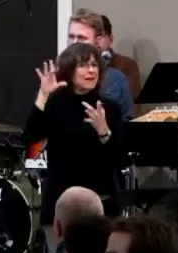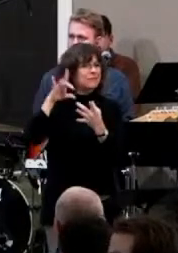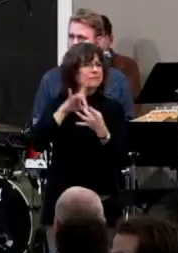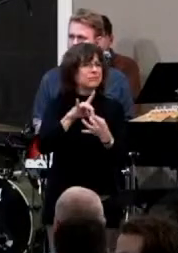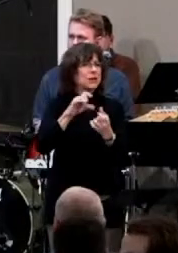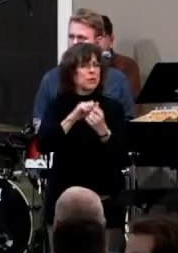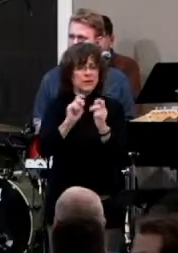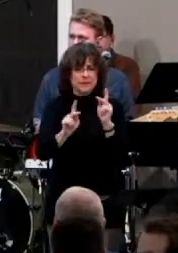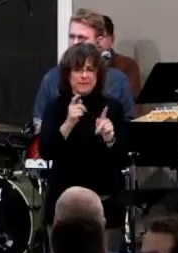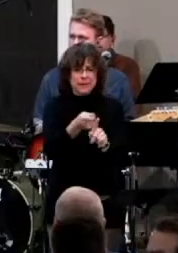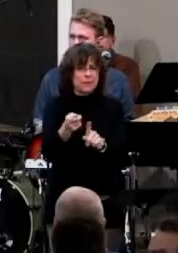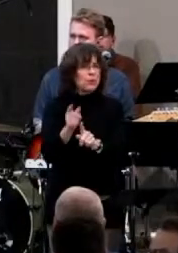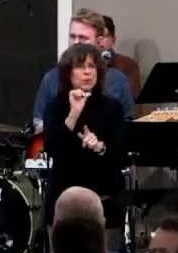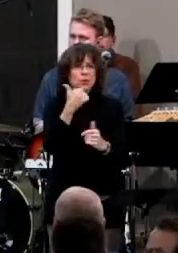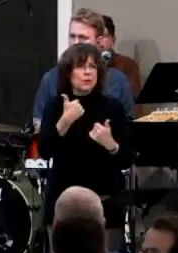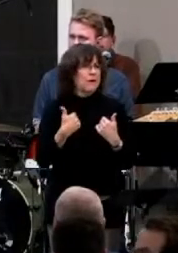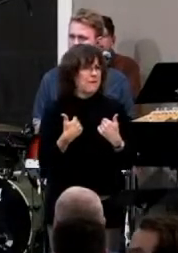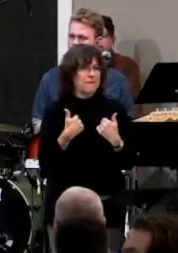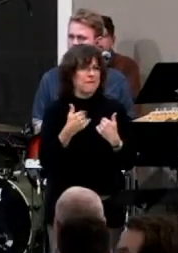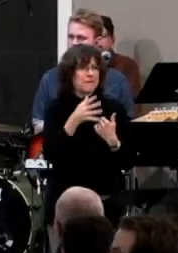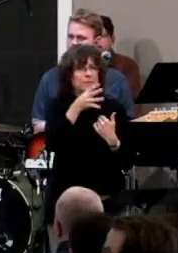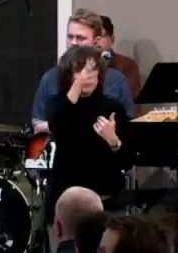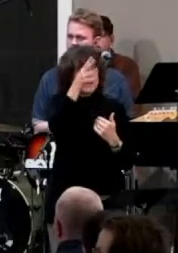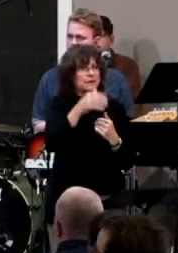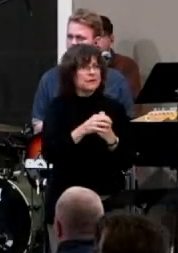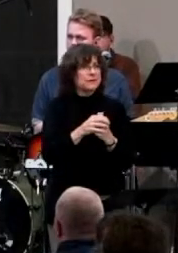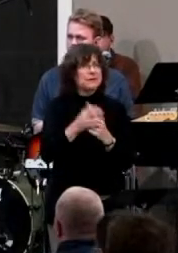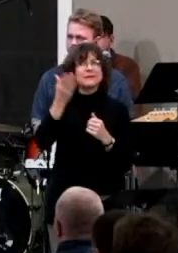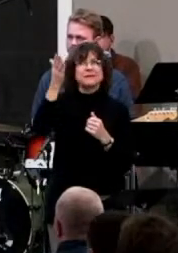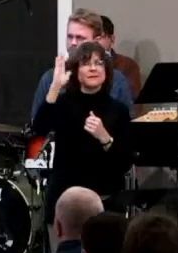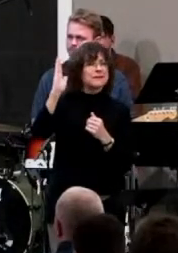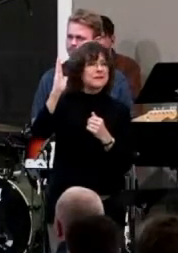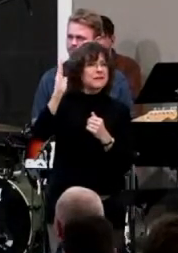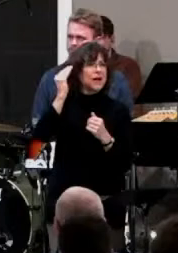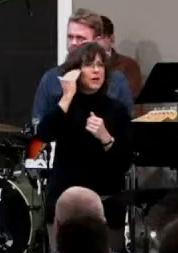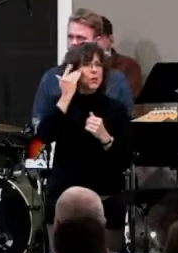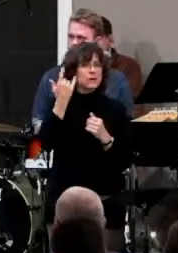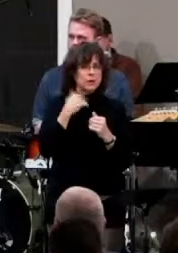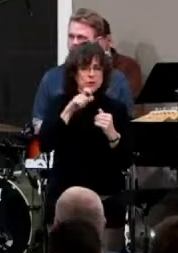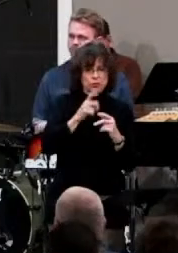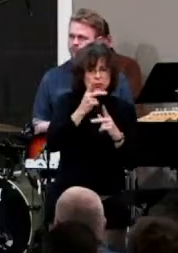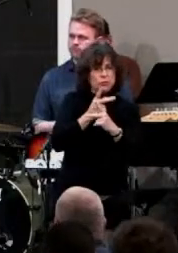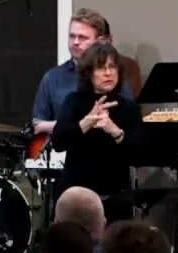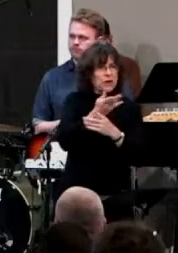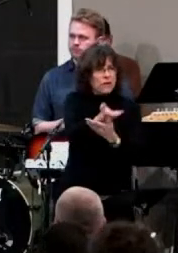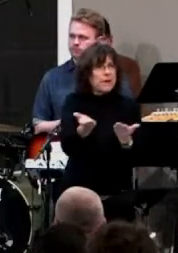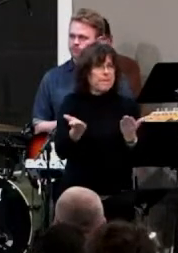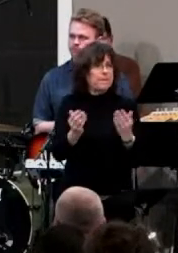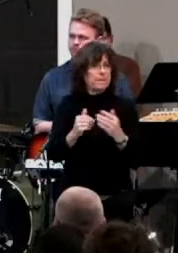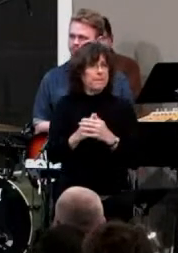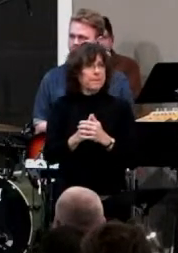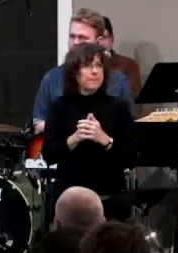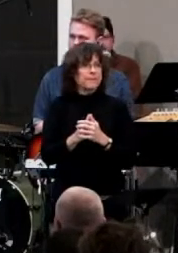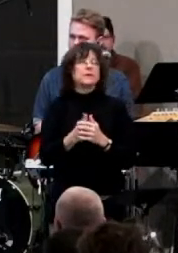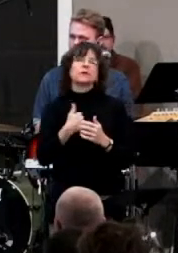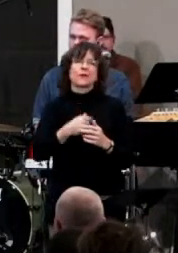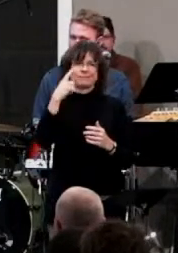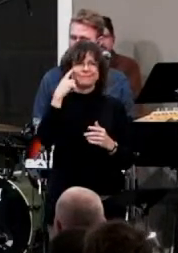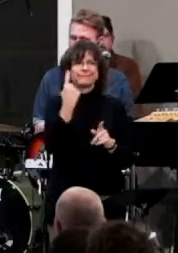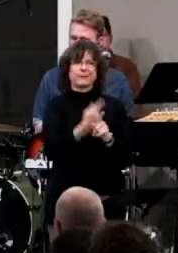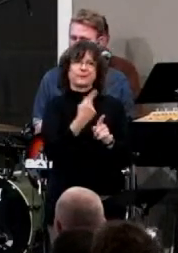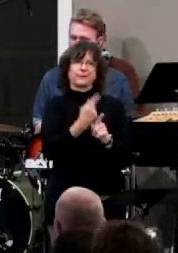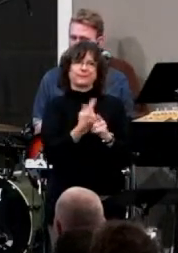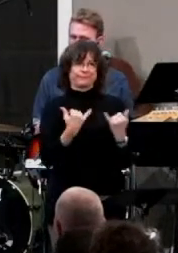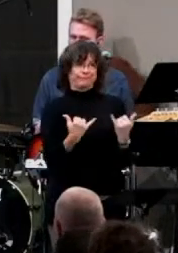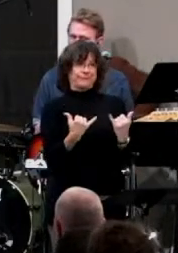the fatherless and the widow, and he calls us as his people to care for them like he does. And so I thought it appropriate this morning